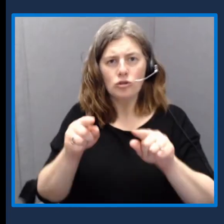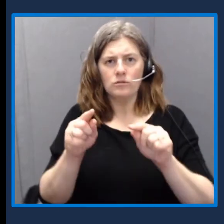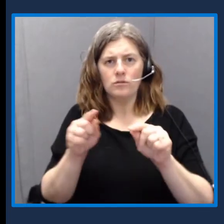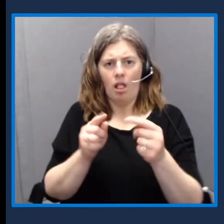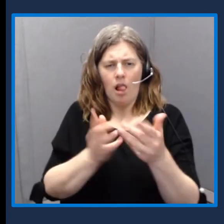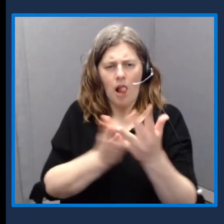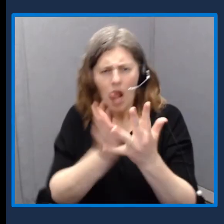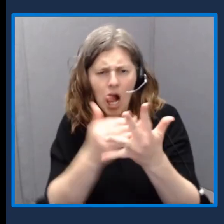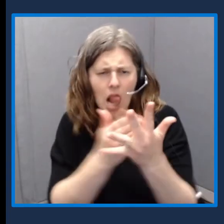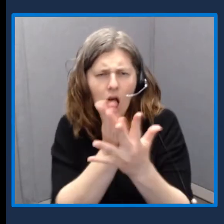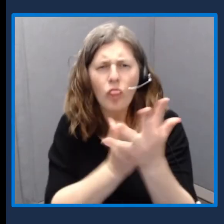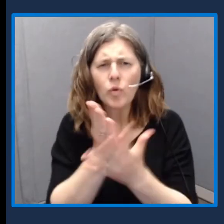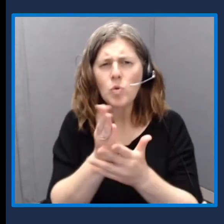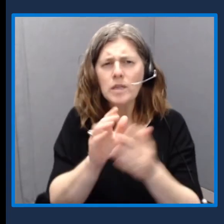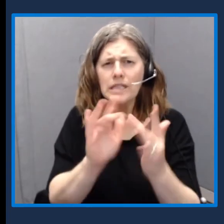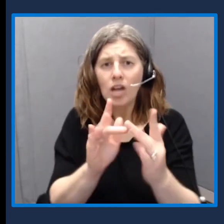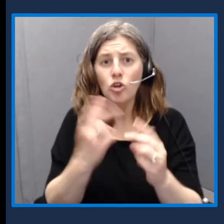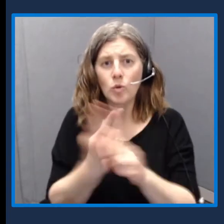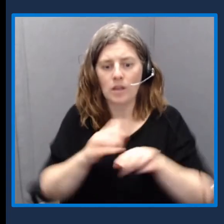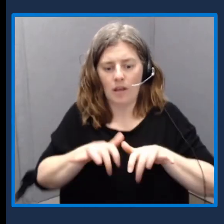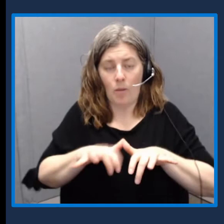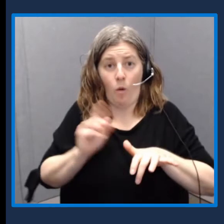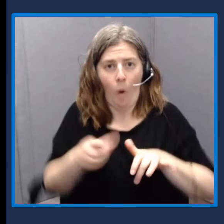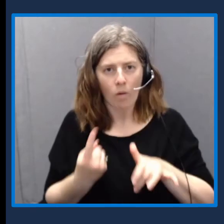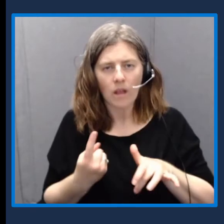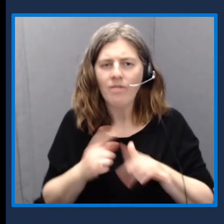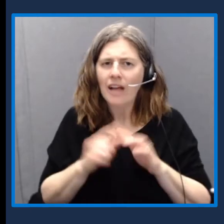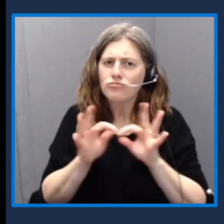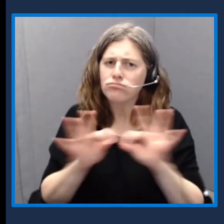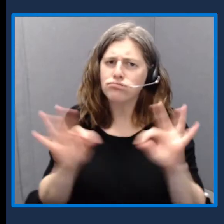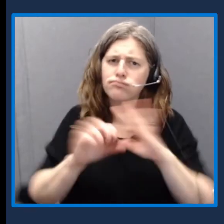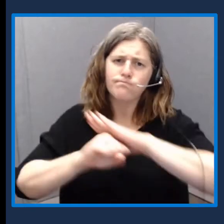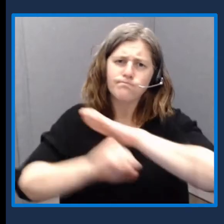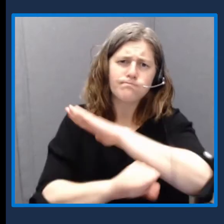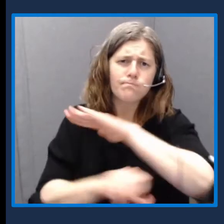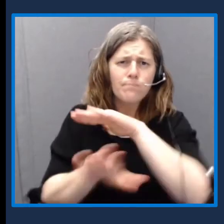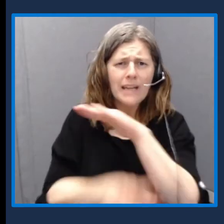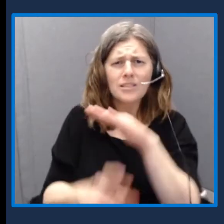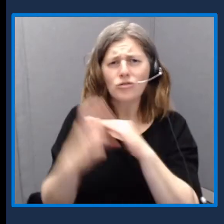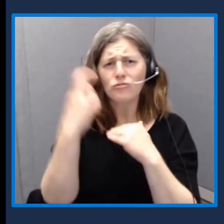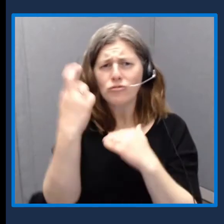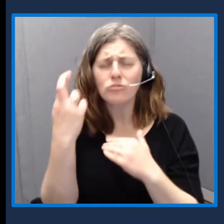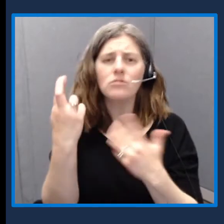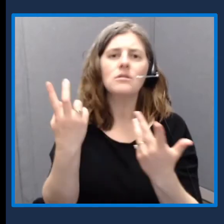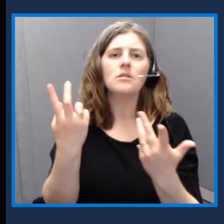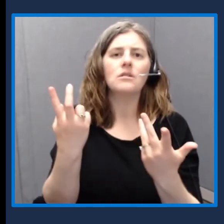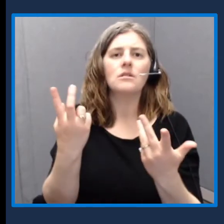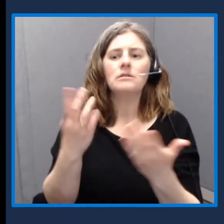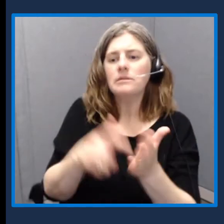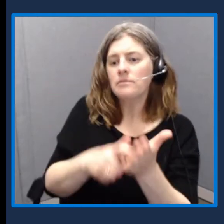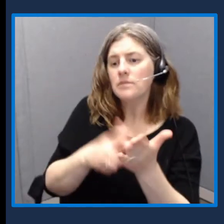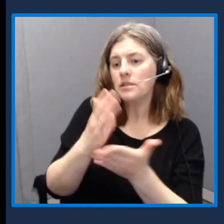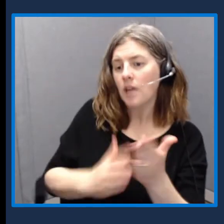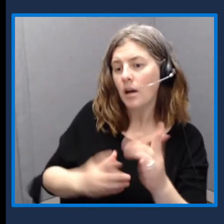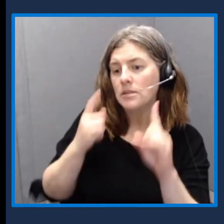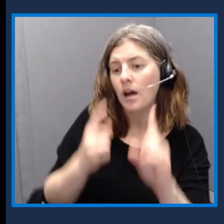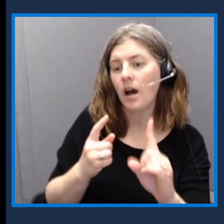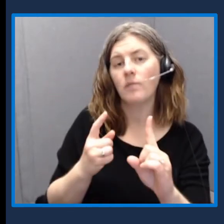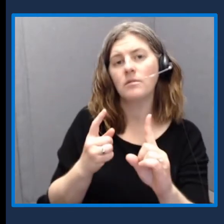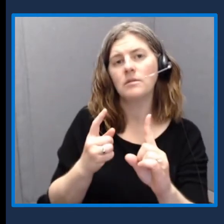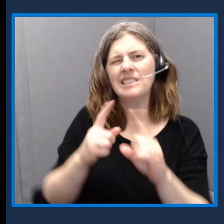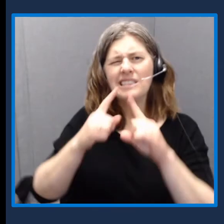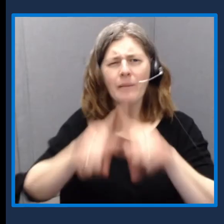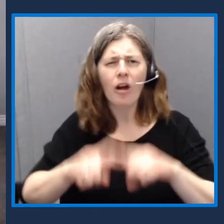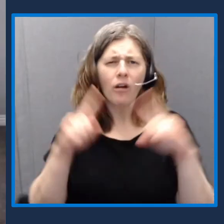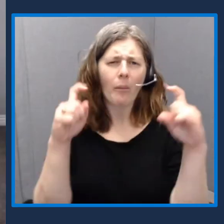keyboard alone? And that's so critical. It's very foundational in accessibility. It does take a bit longer sometimes, depending on the complexity of your little widgets